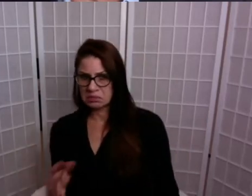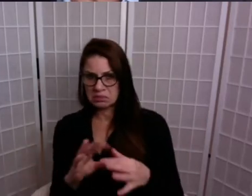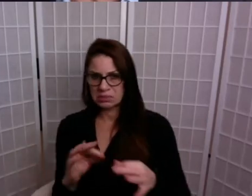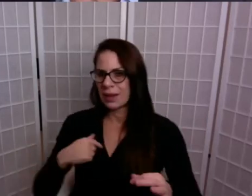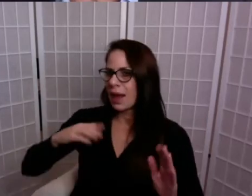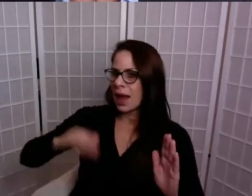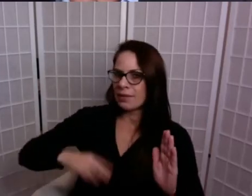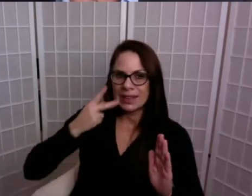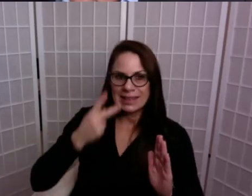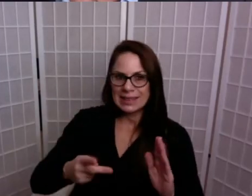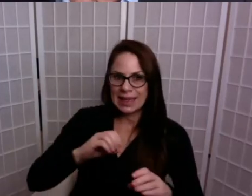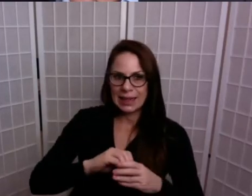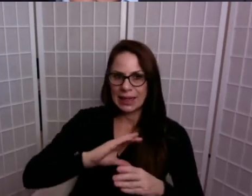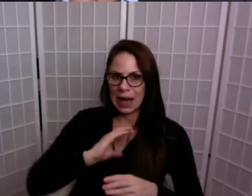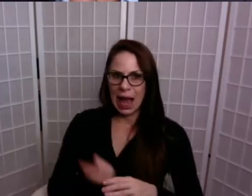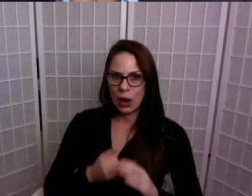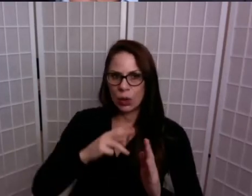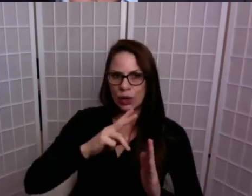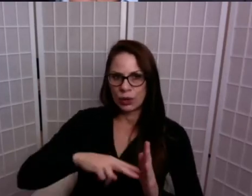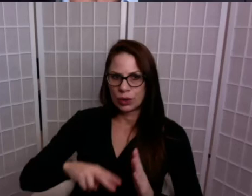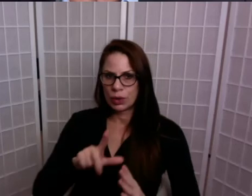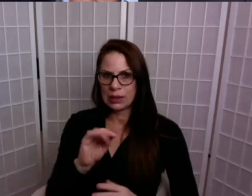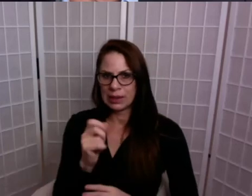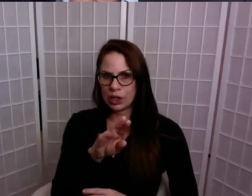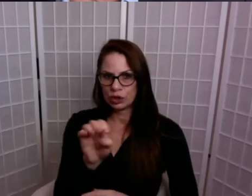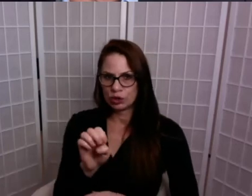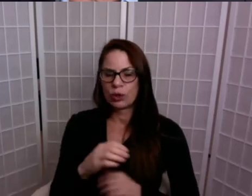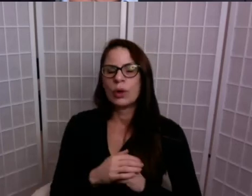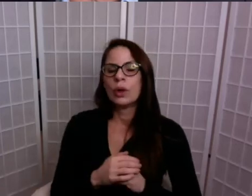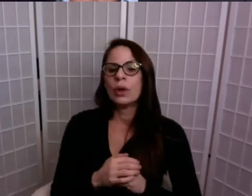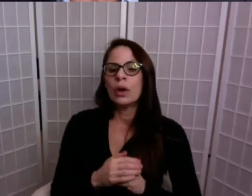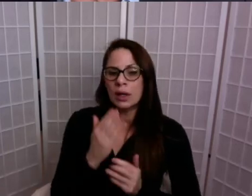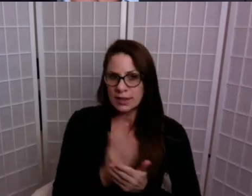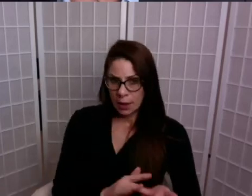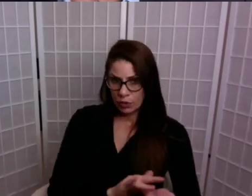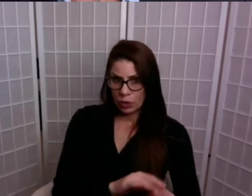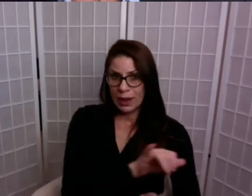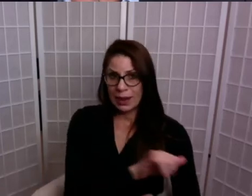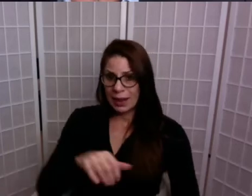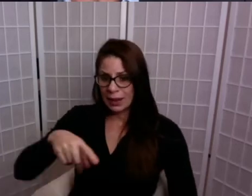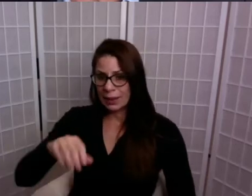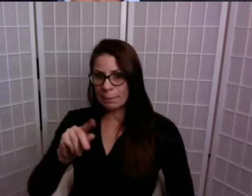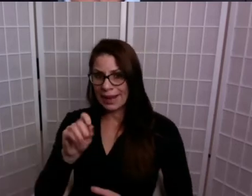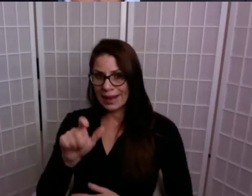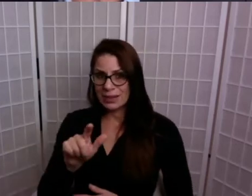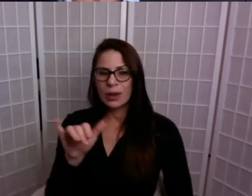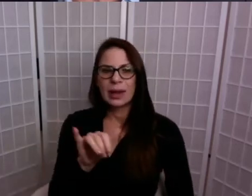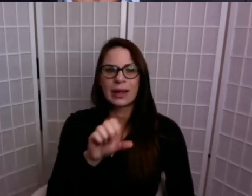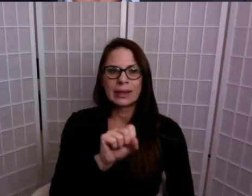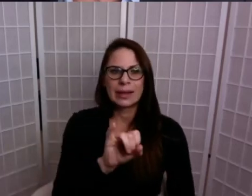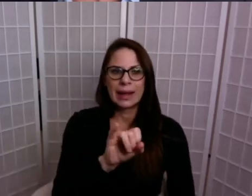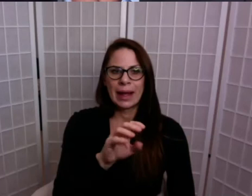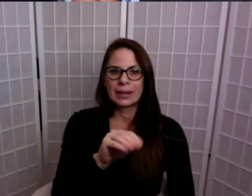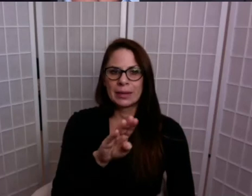literature. There are some drugs like Paxil, for example, Cymbalta,